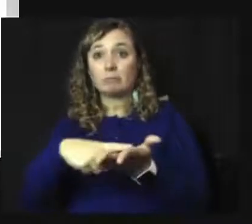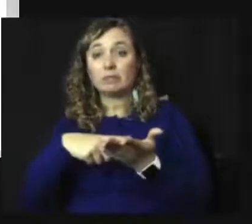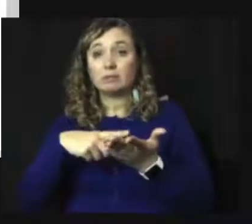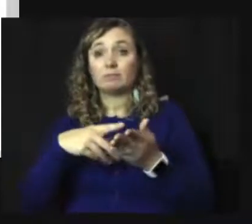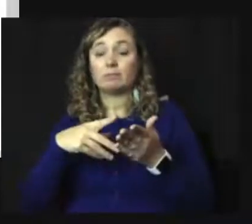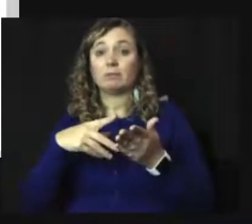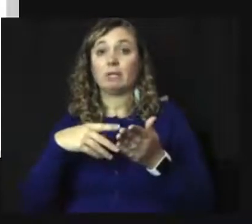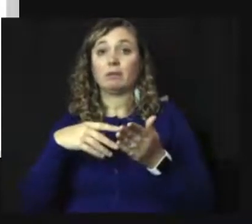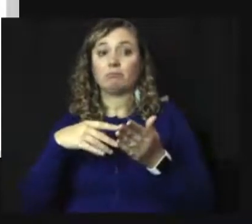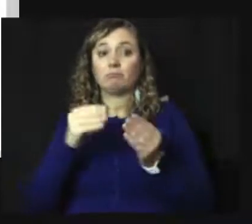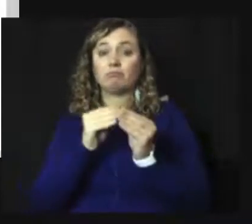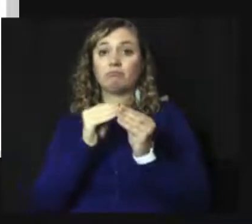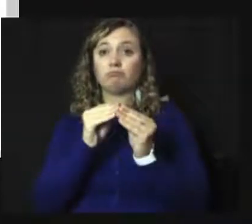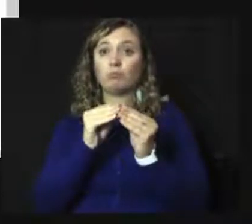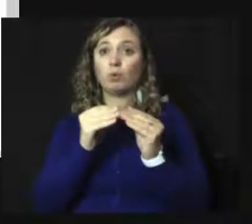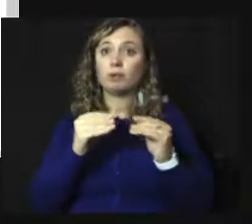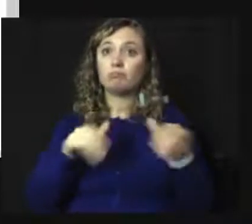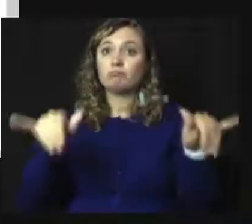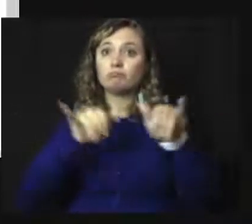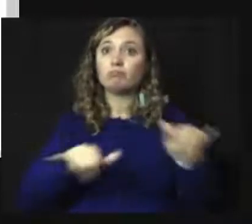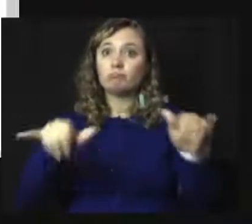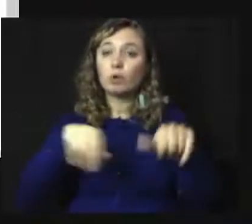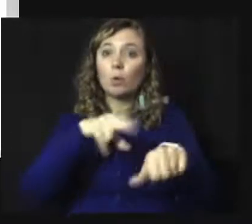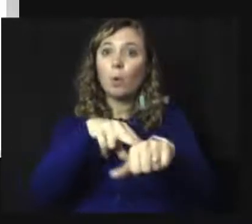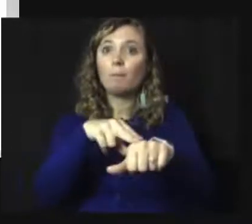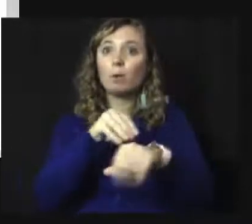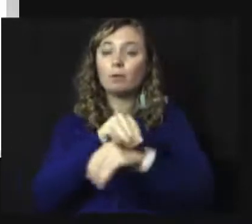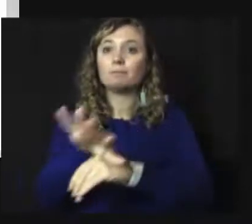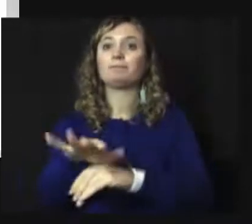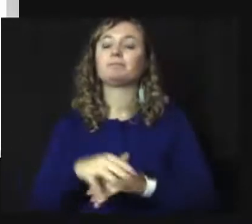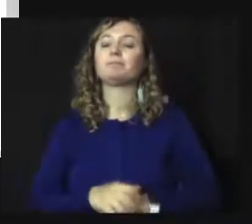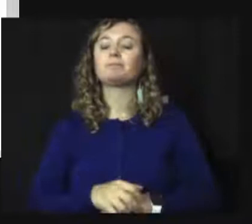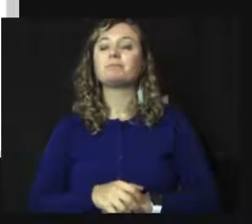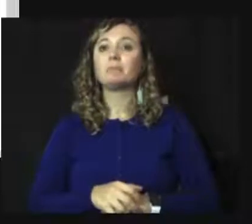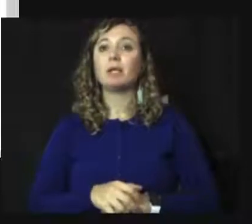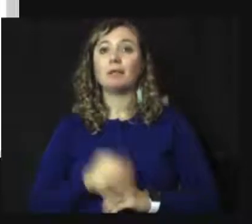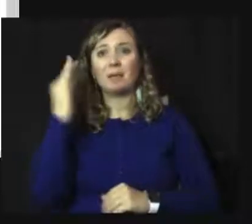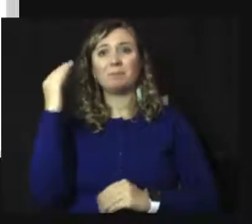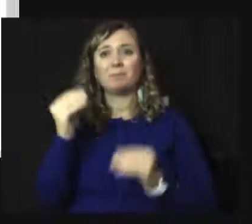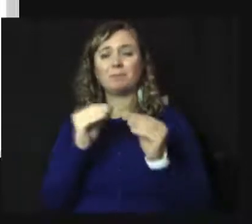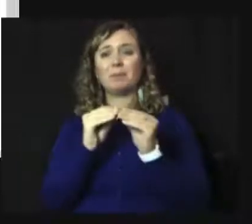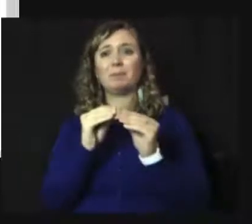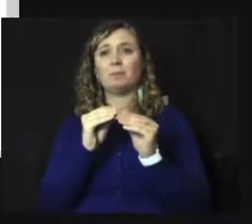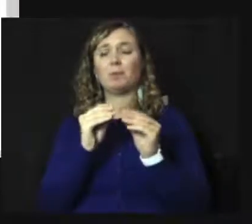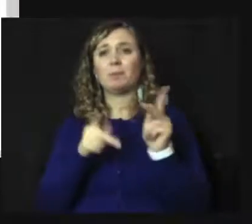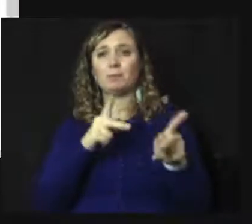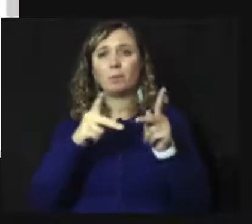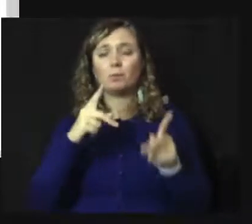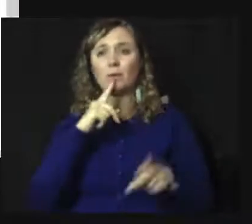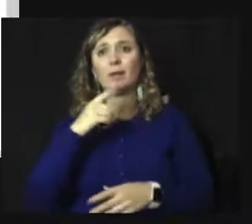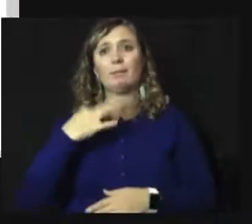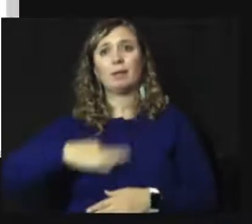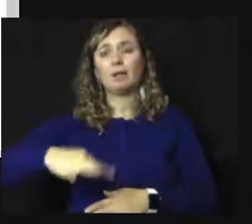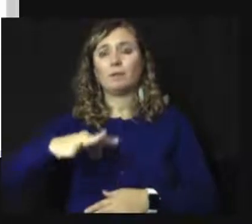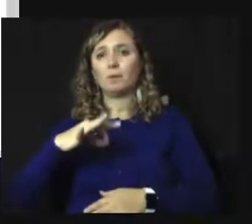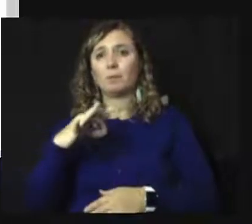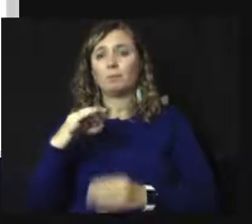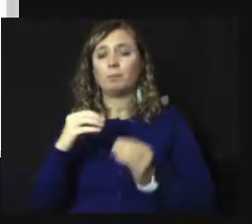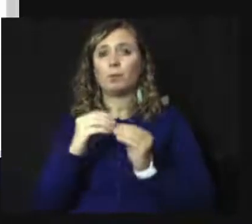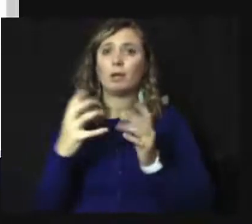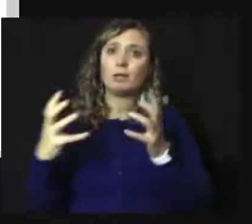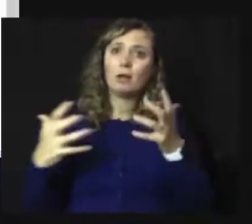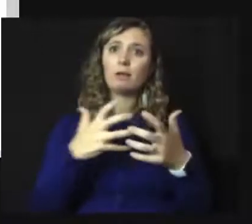people, myself included, would benefit from kind of societally widespread accommodations in that